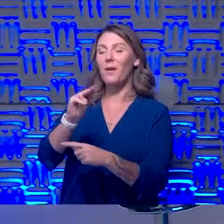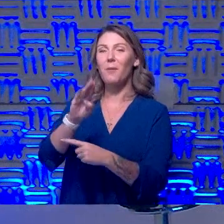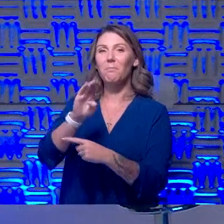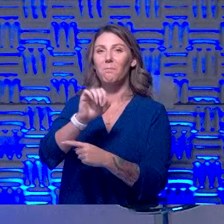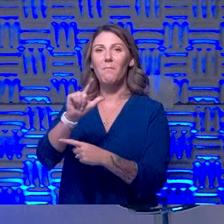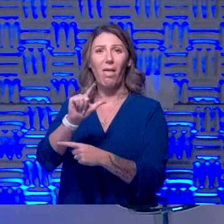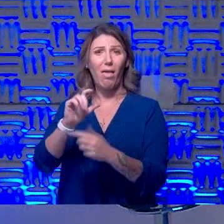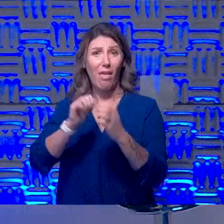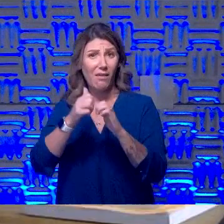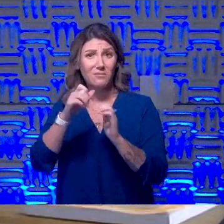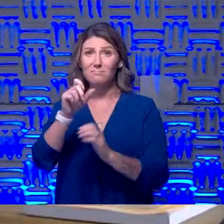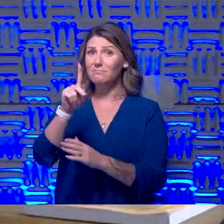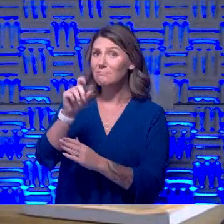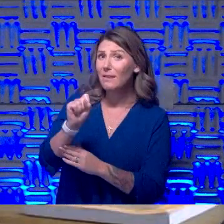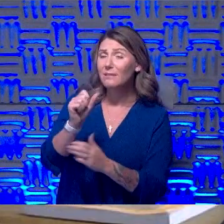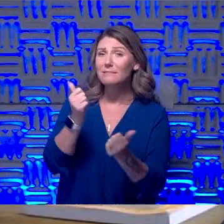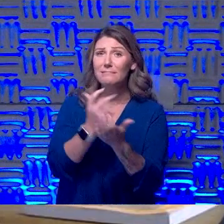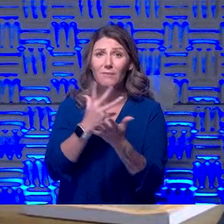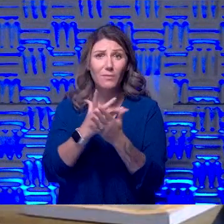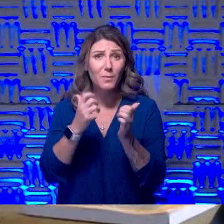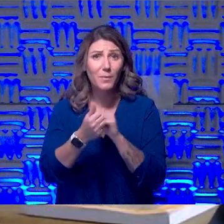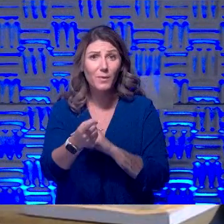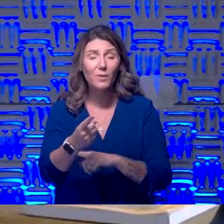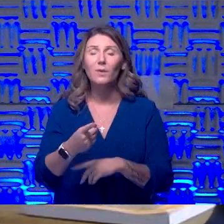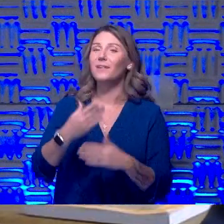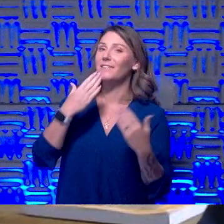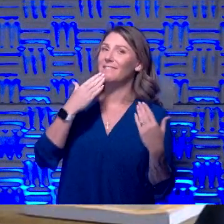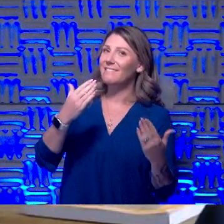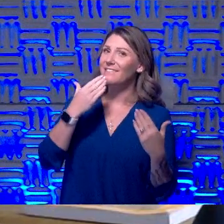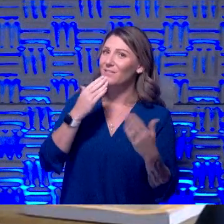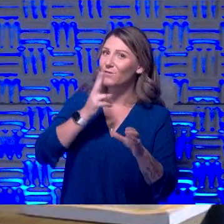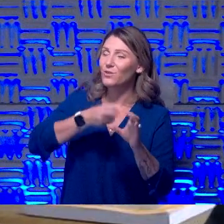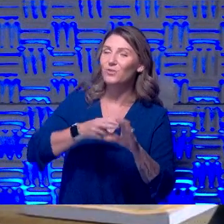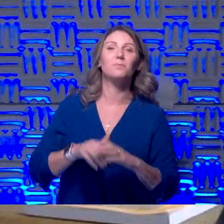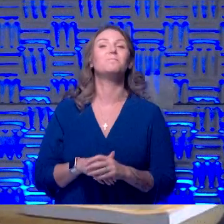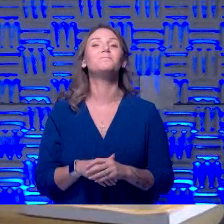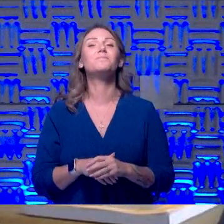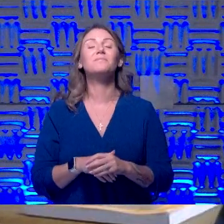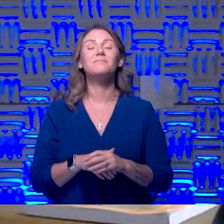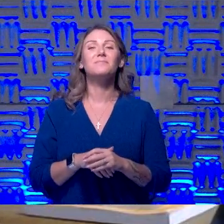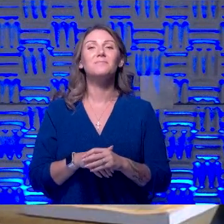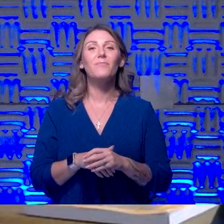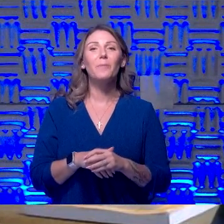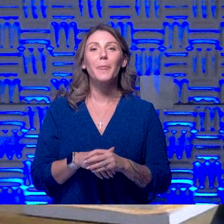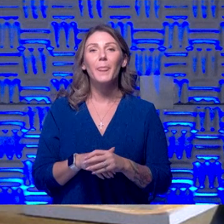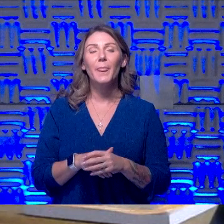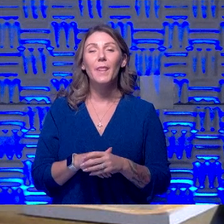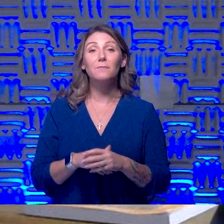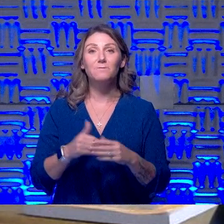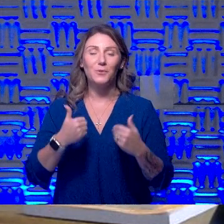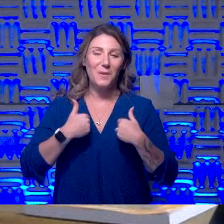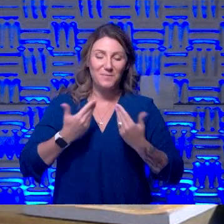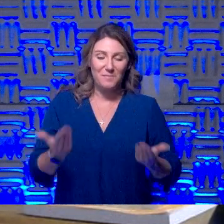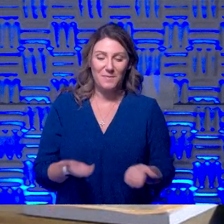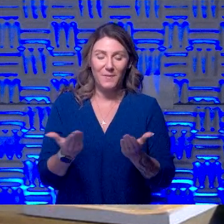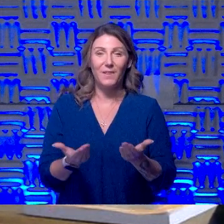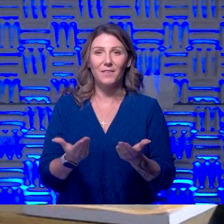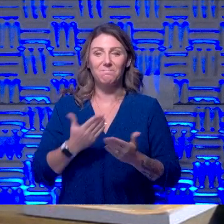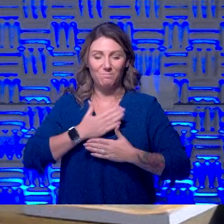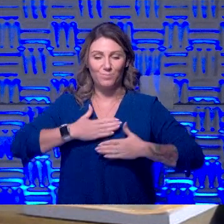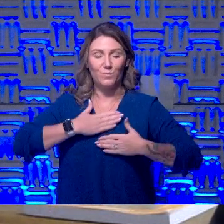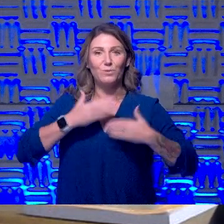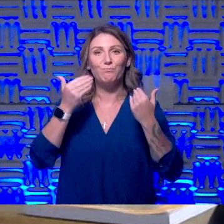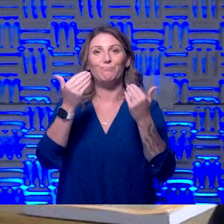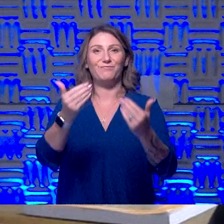you? Dr. Steins, thank you very much for having me. I appreciate you allowing me